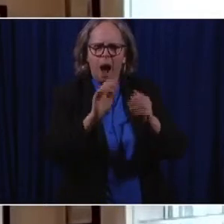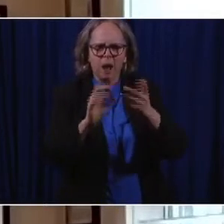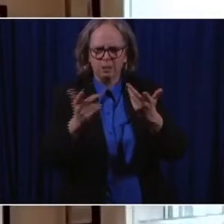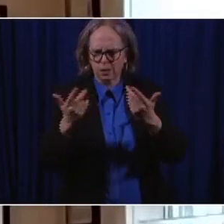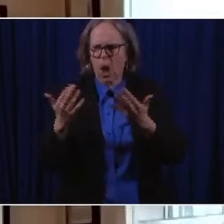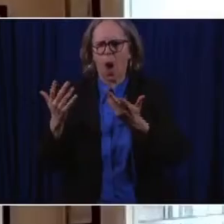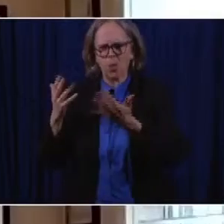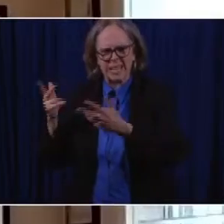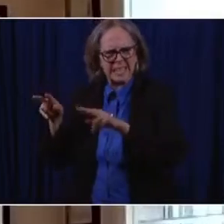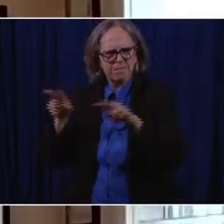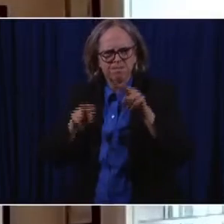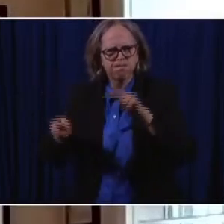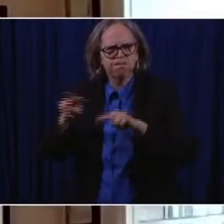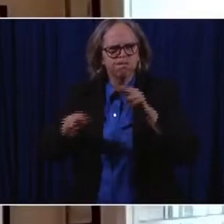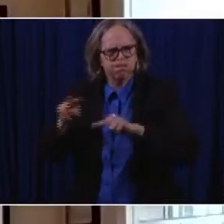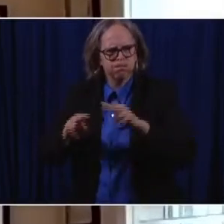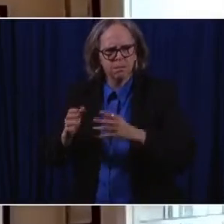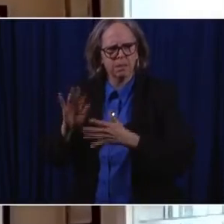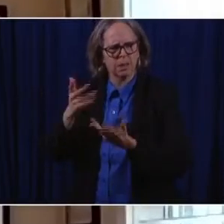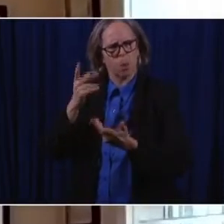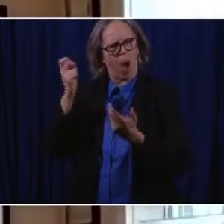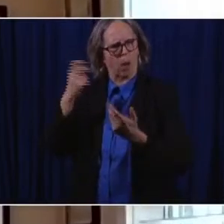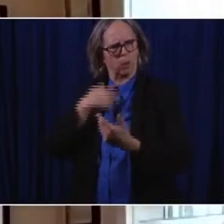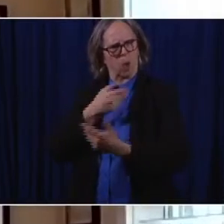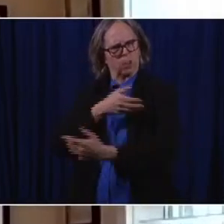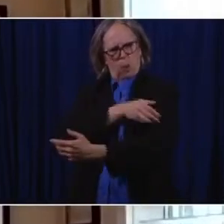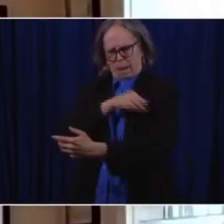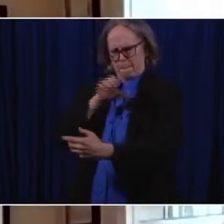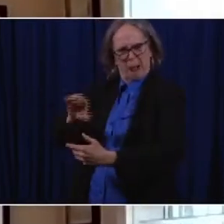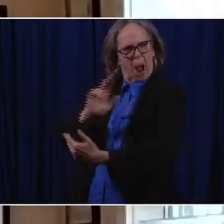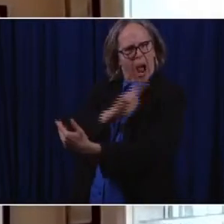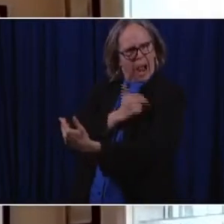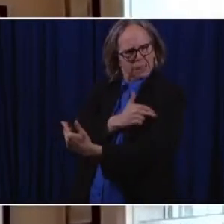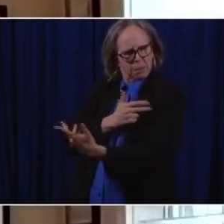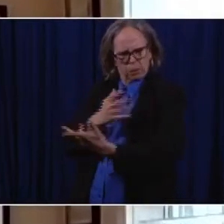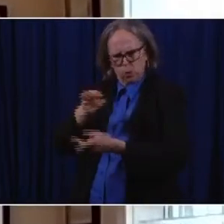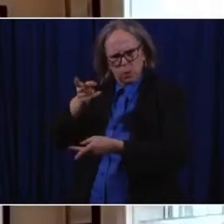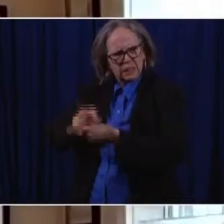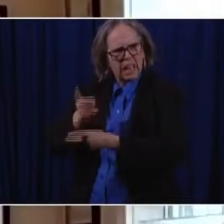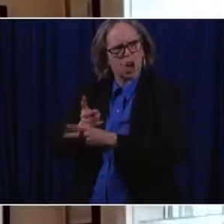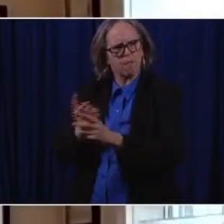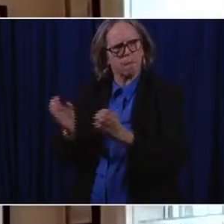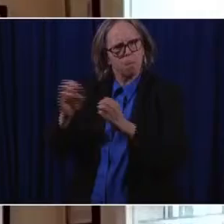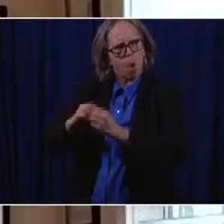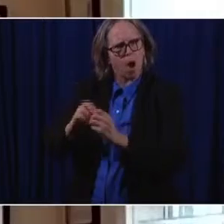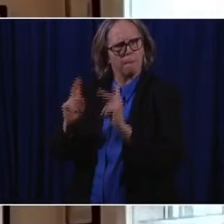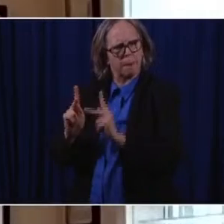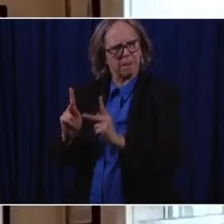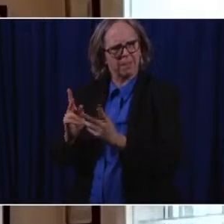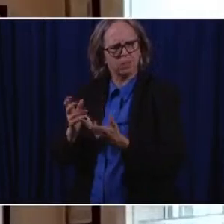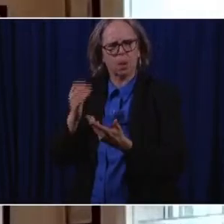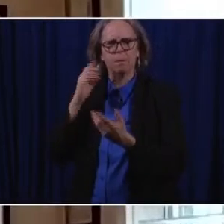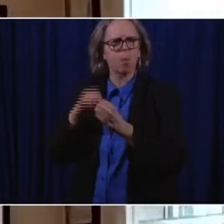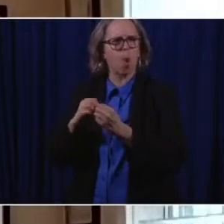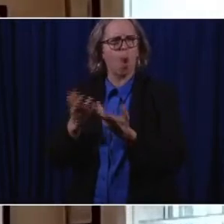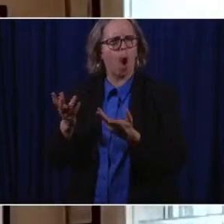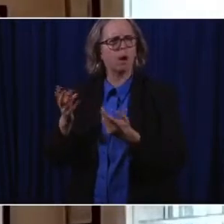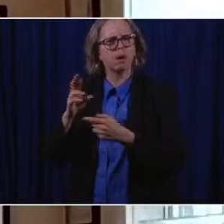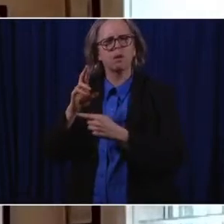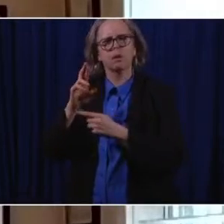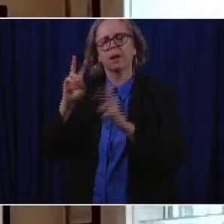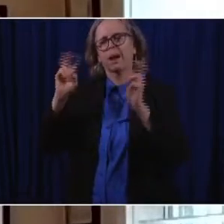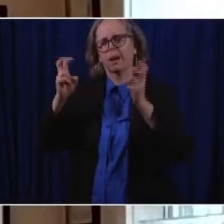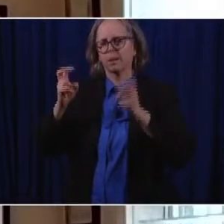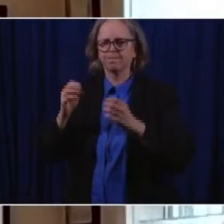has enabled home health care that is much more developed and robust, and is actually allowing for programs that have